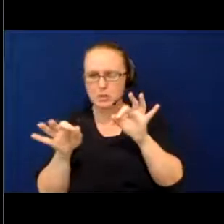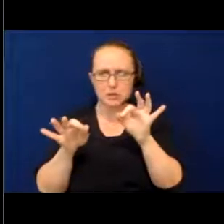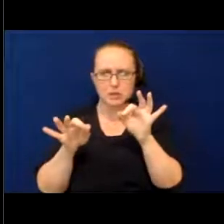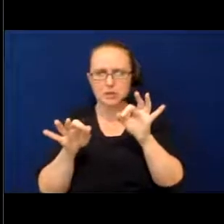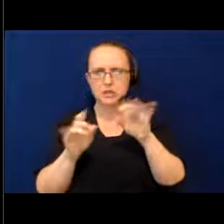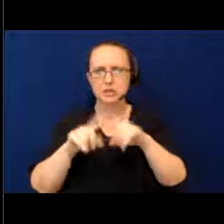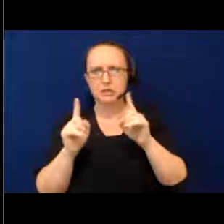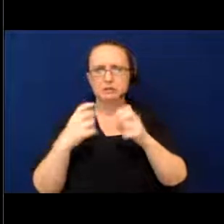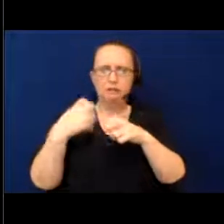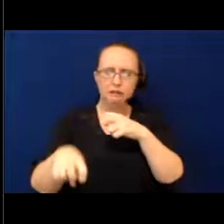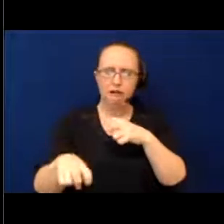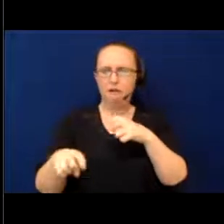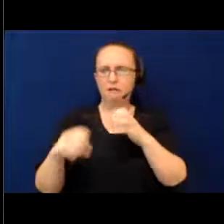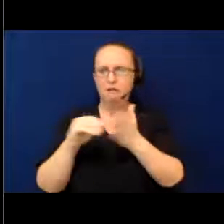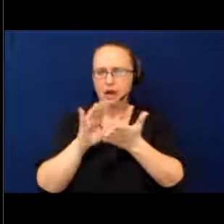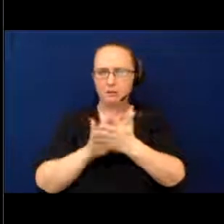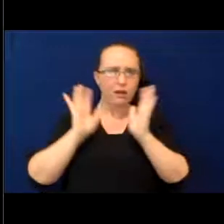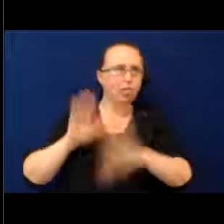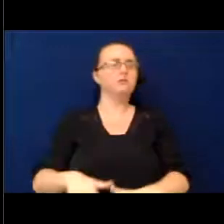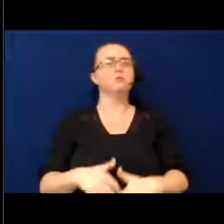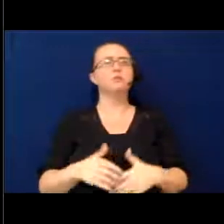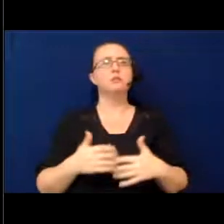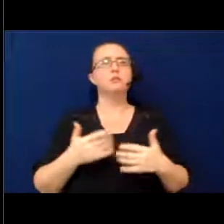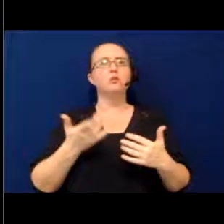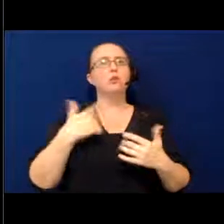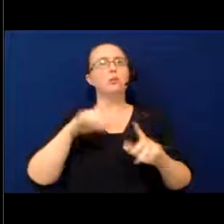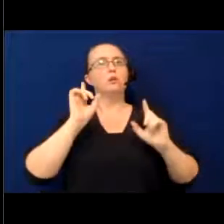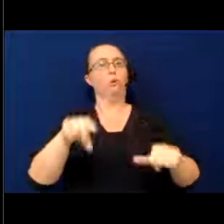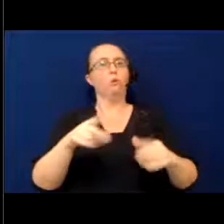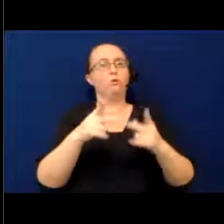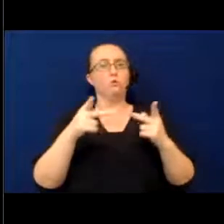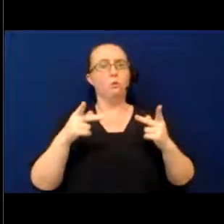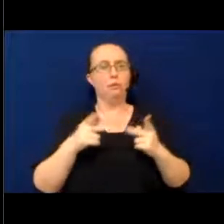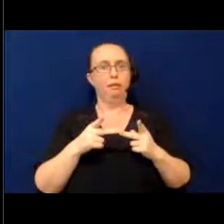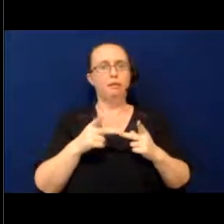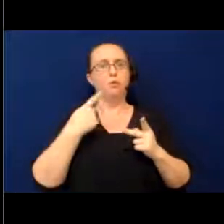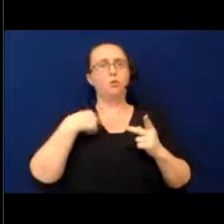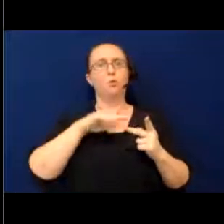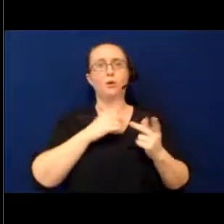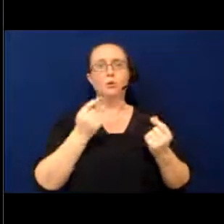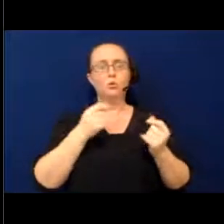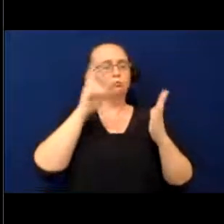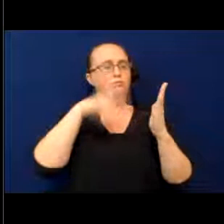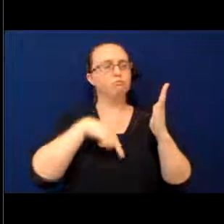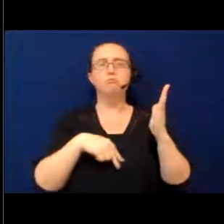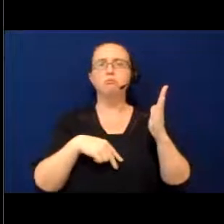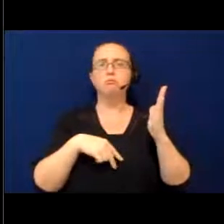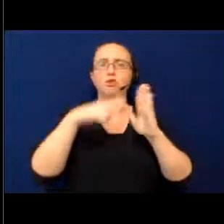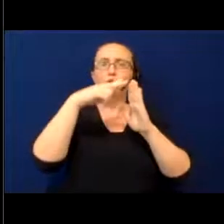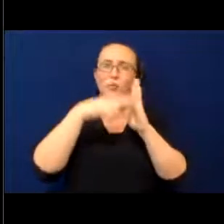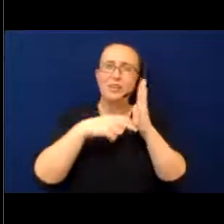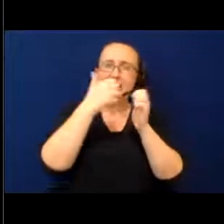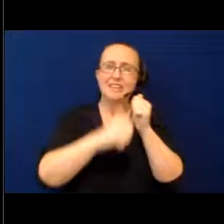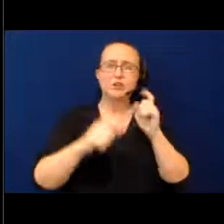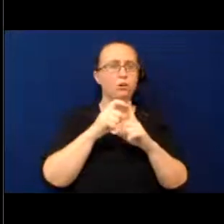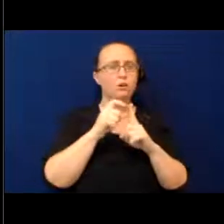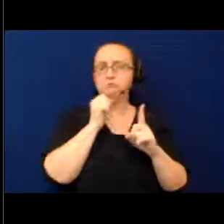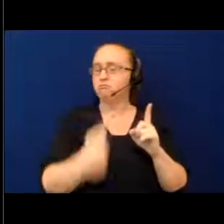documents. When we go to a source, we scan things. We don't read every single word.